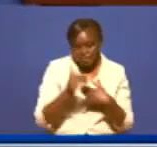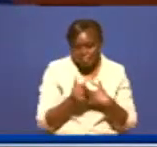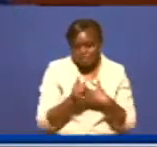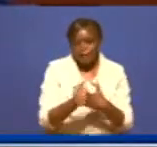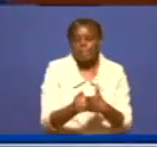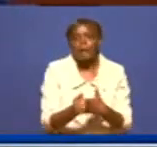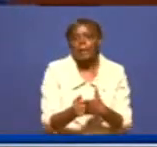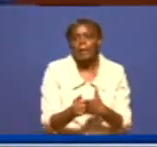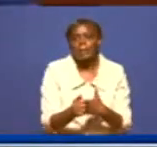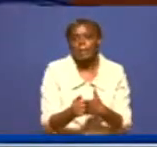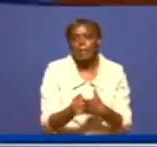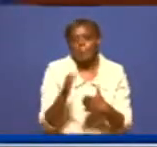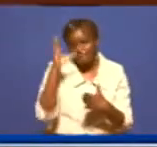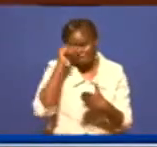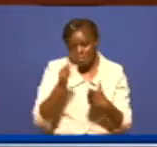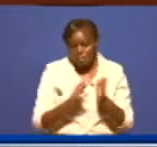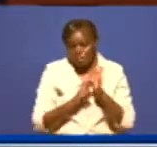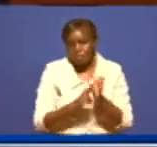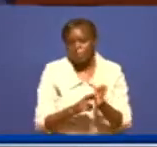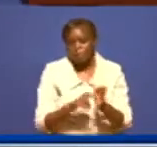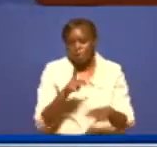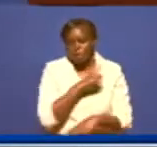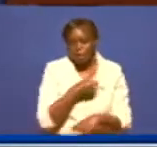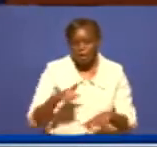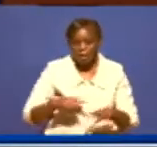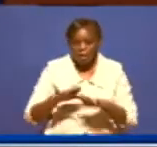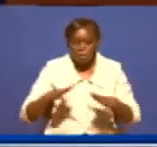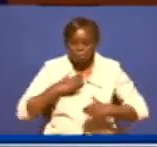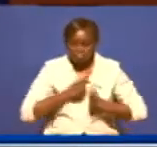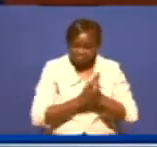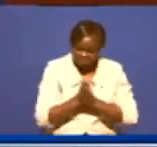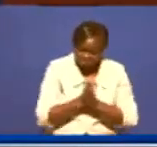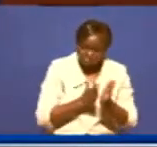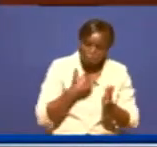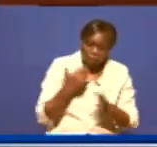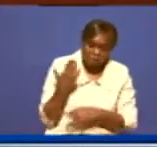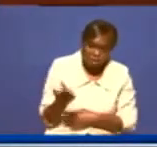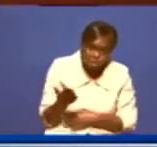was a misrepresentation, because the landlord was excited and wanted you